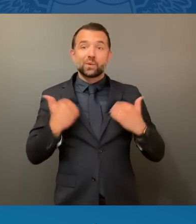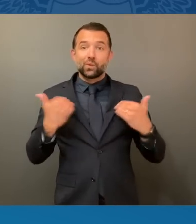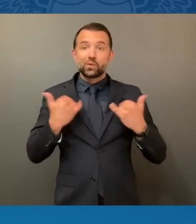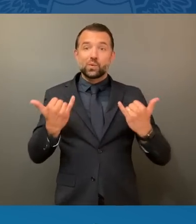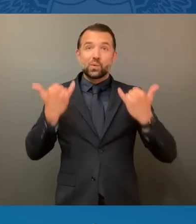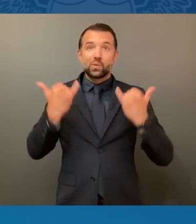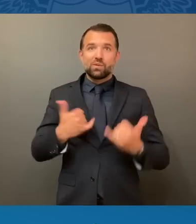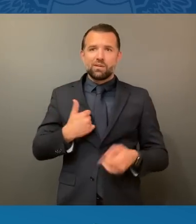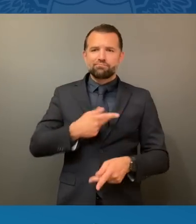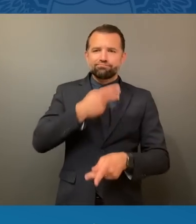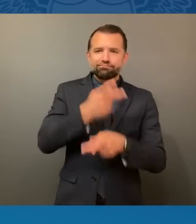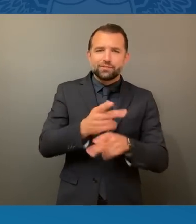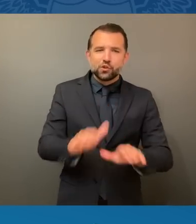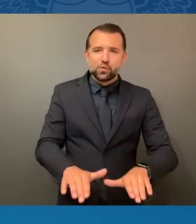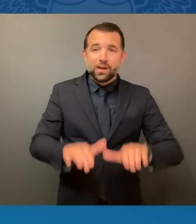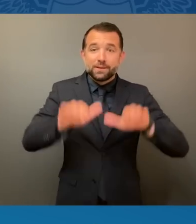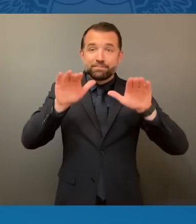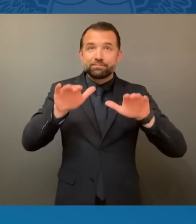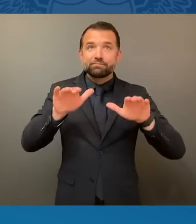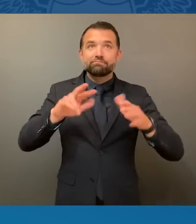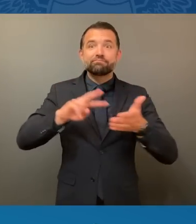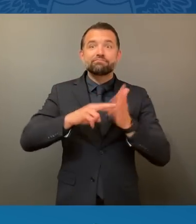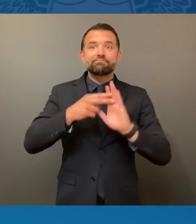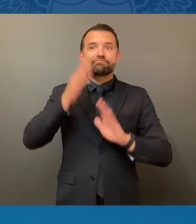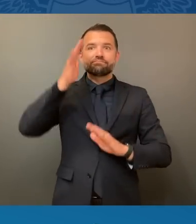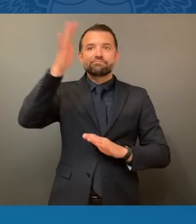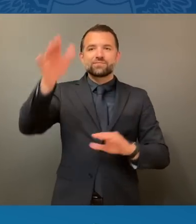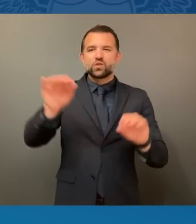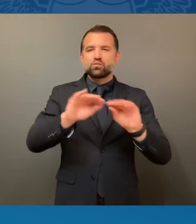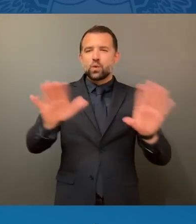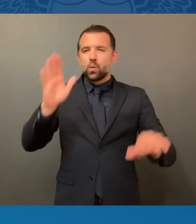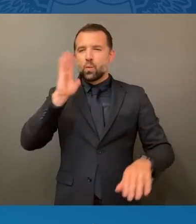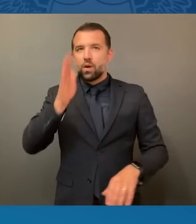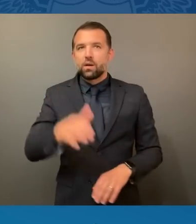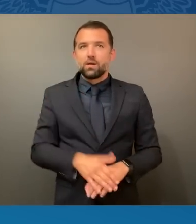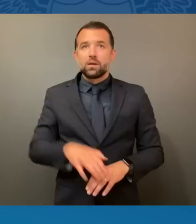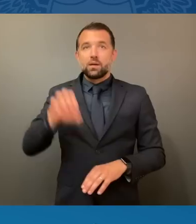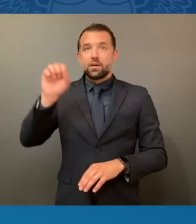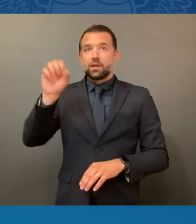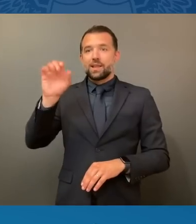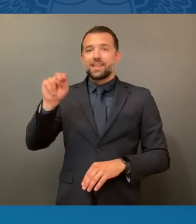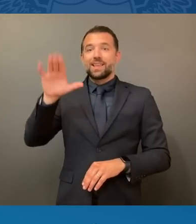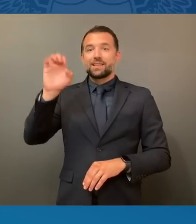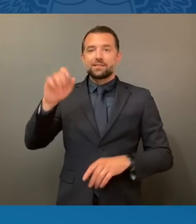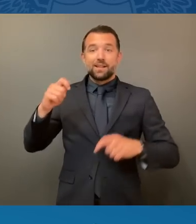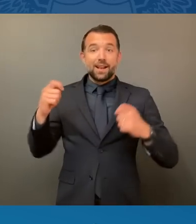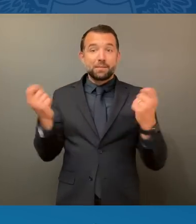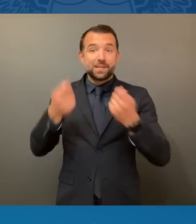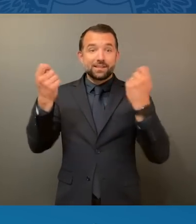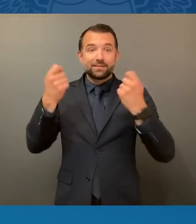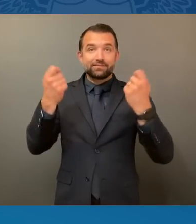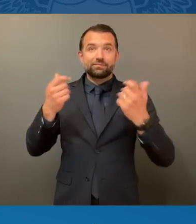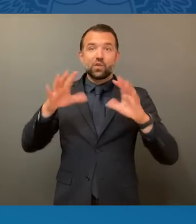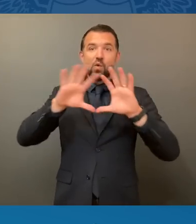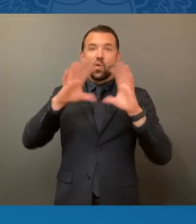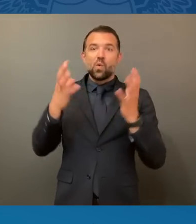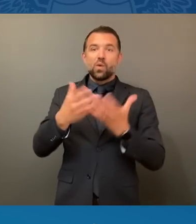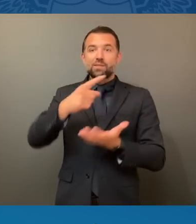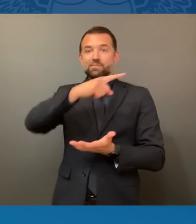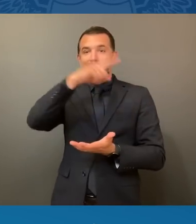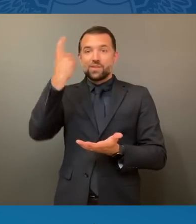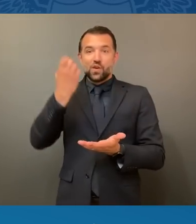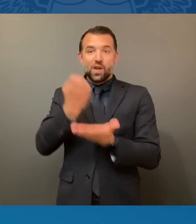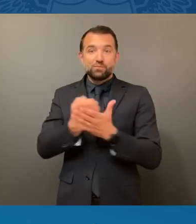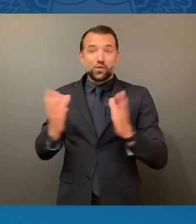tomorrow. So, Essence Festival, Global Black Economic Forum, here with